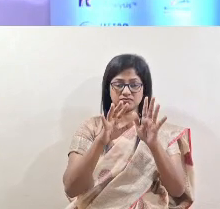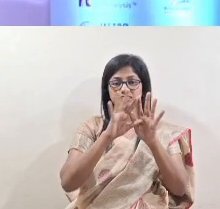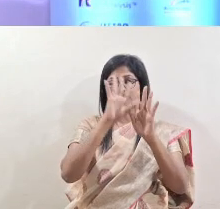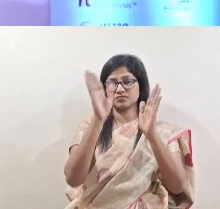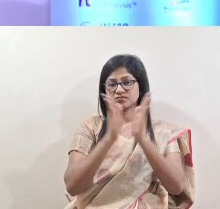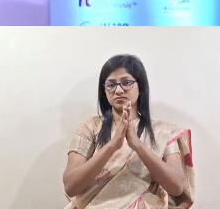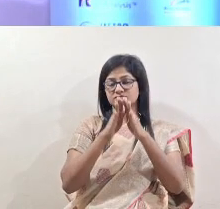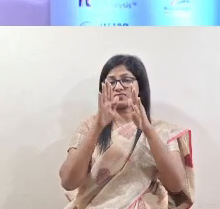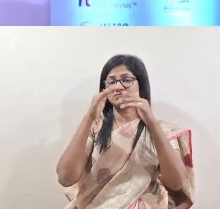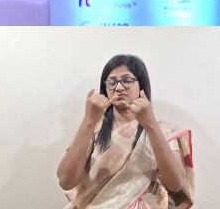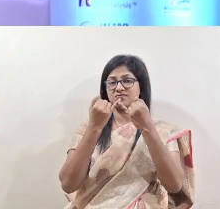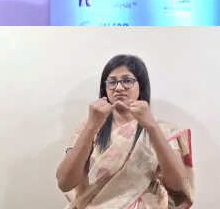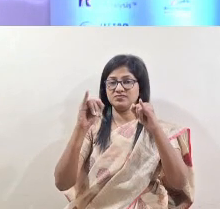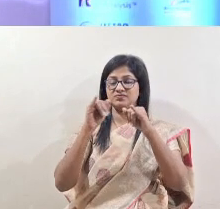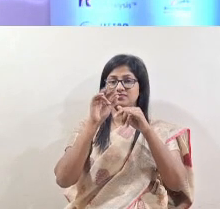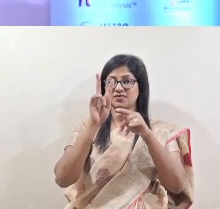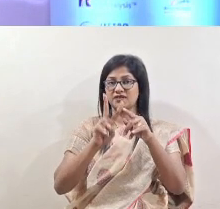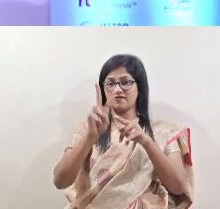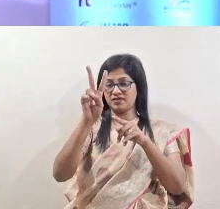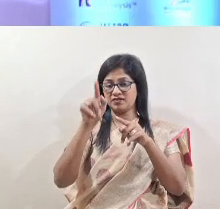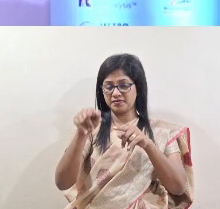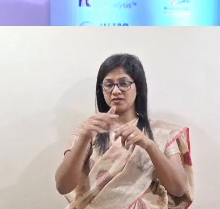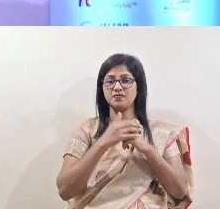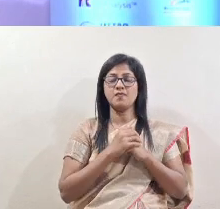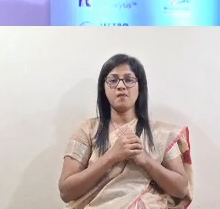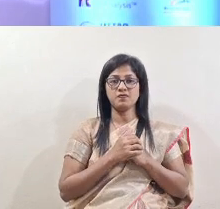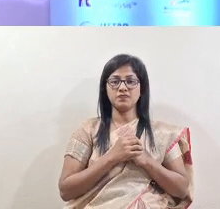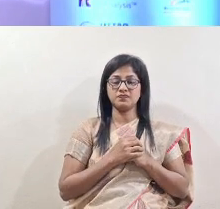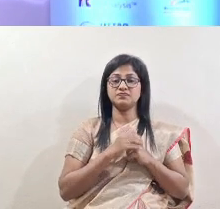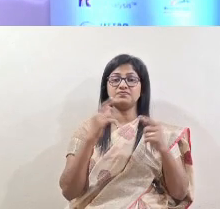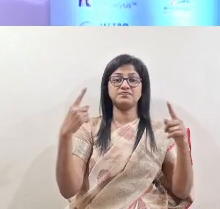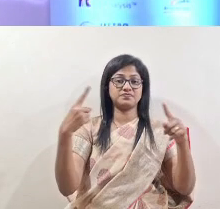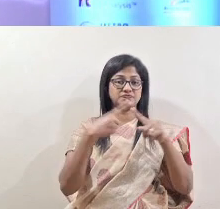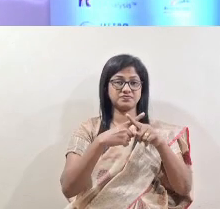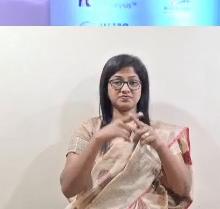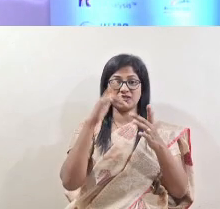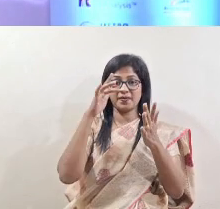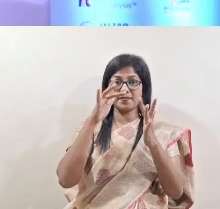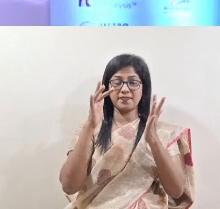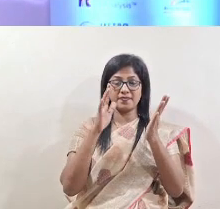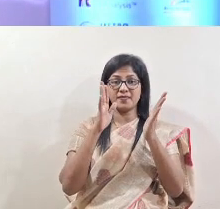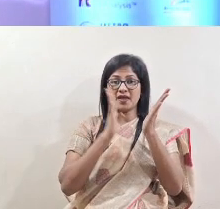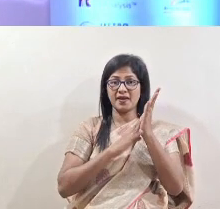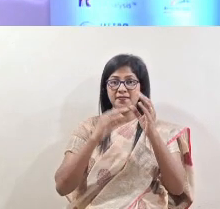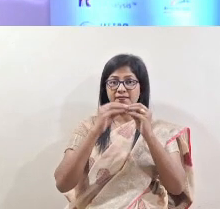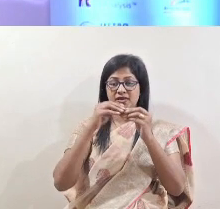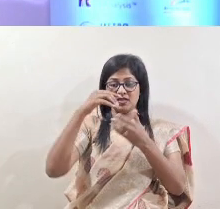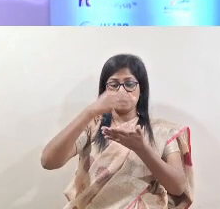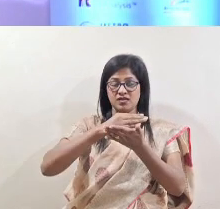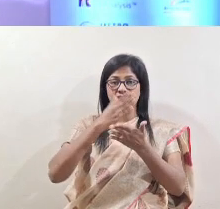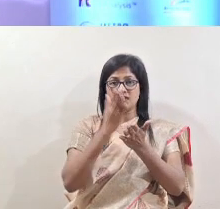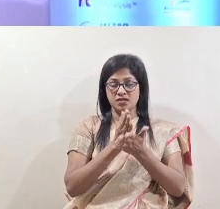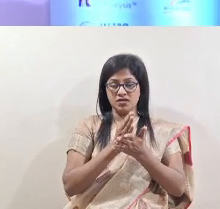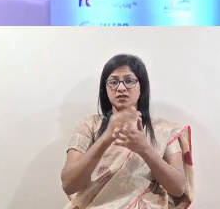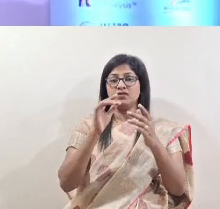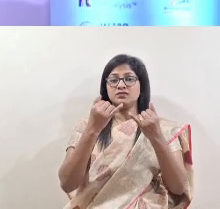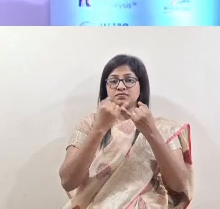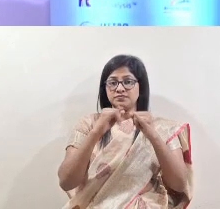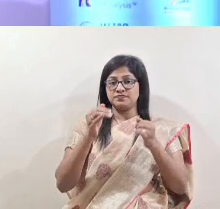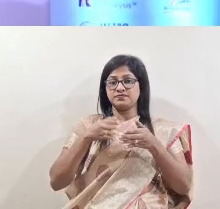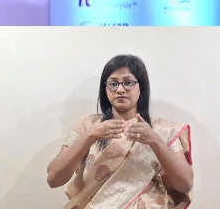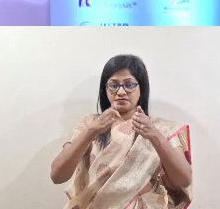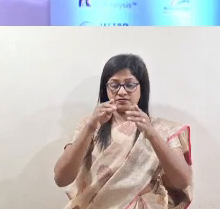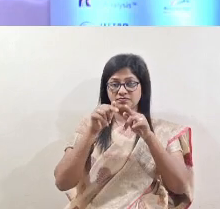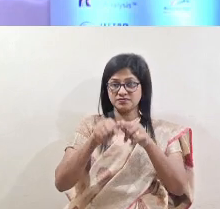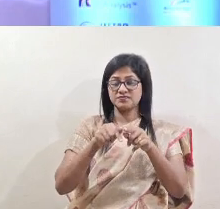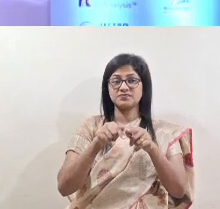with all the independent variable, but on the contrary, for the mid-block section, independent variable road